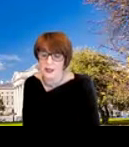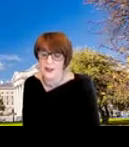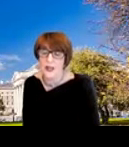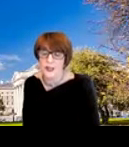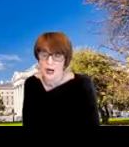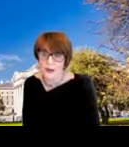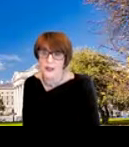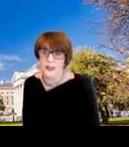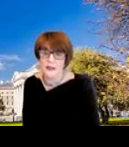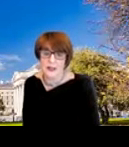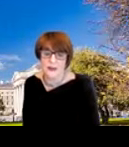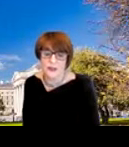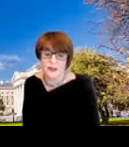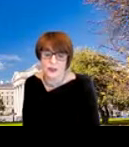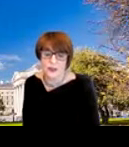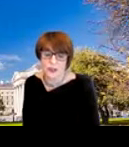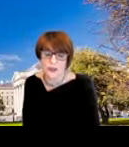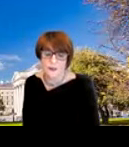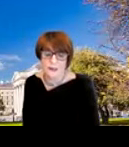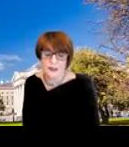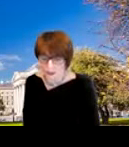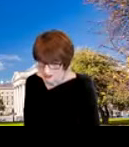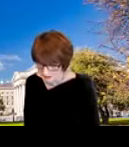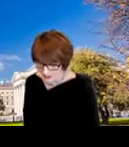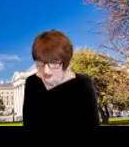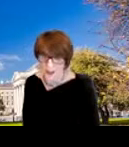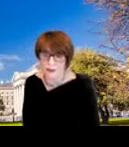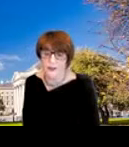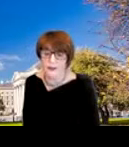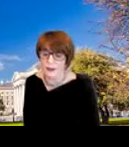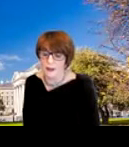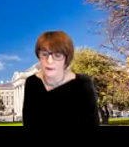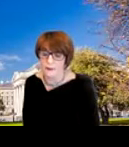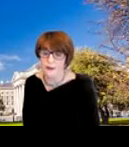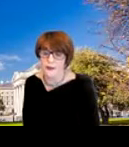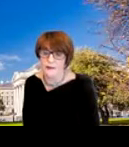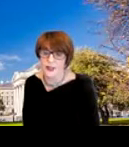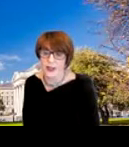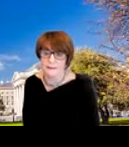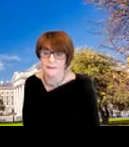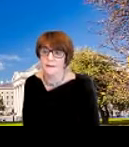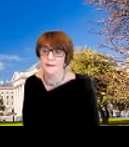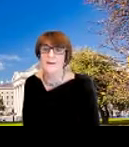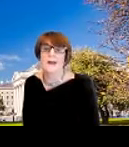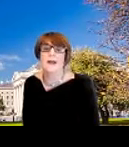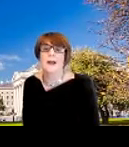things like tiredness and that level of exhaustion that sometimes stays with people for a period of time.